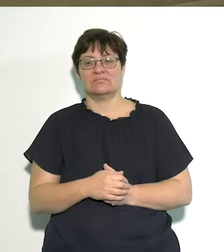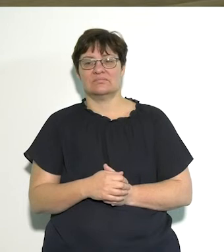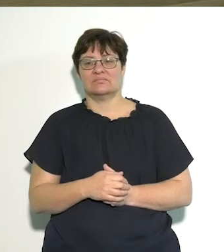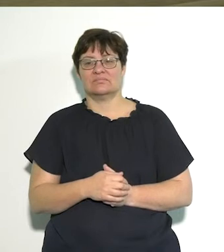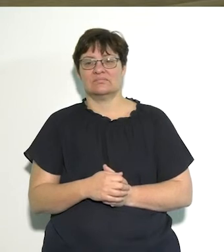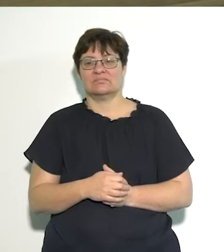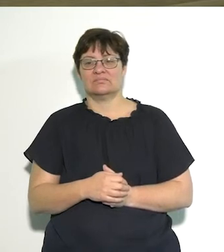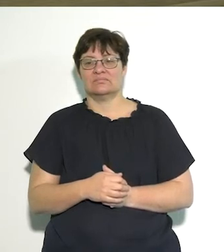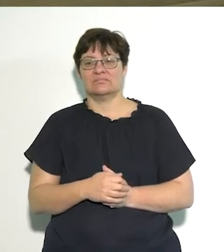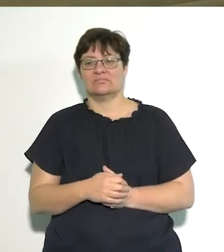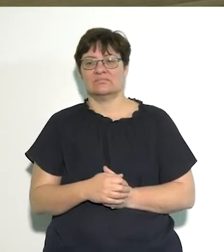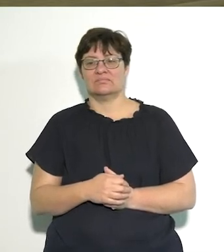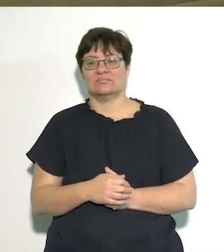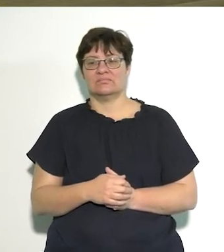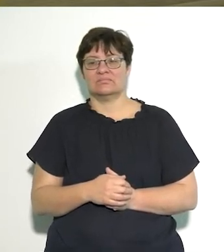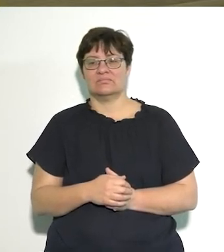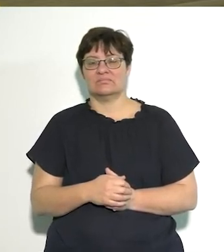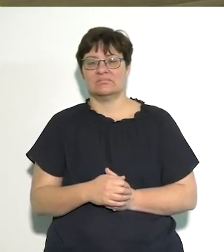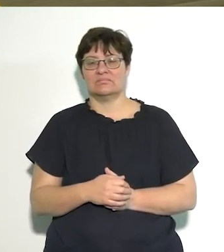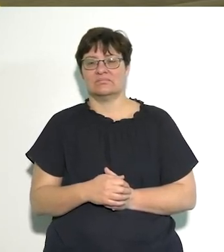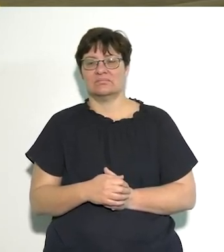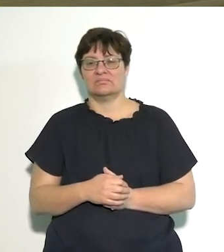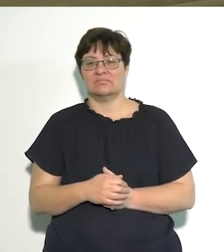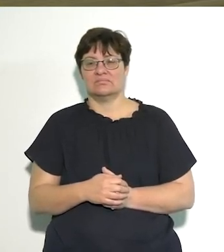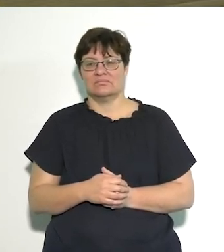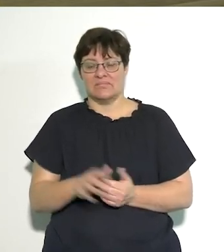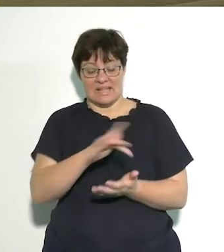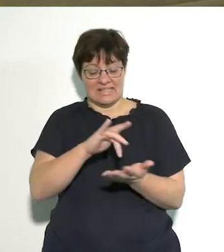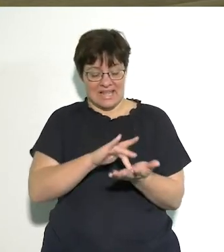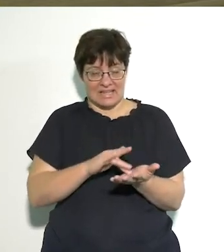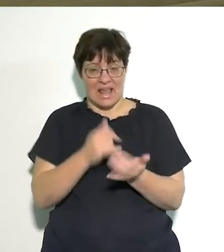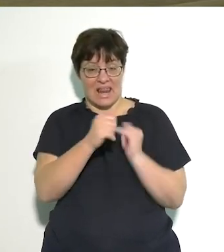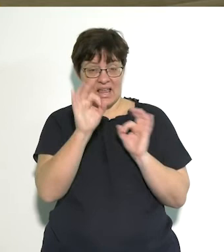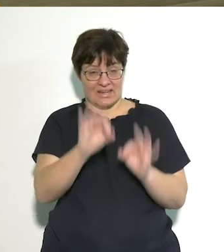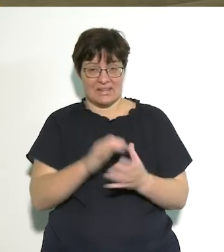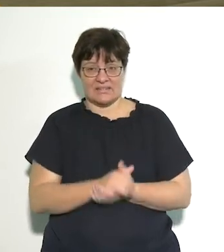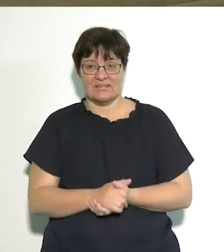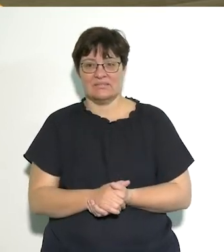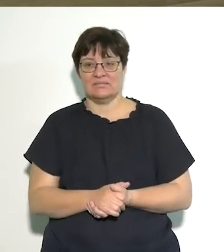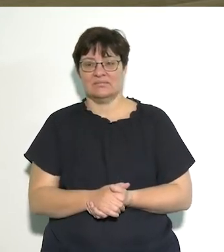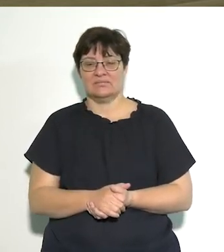Find a page. There we go. Line it up with the center fold.